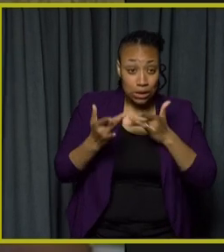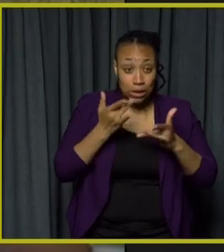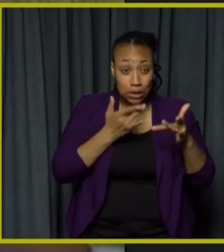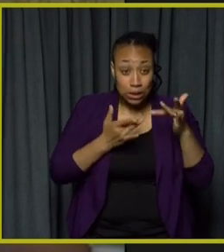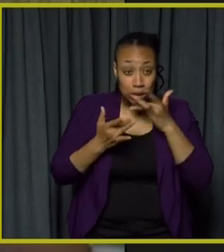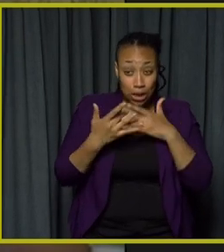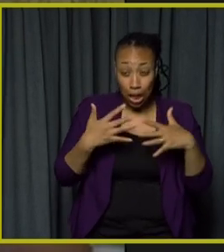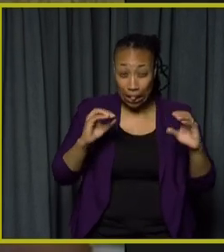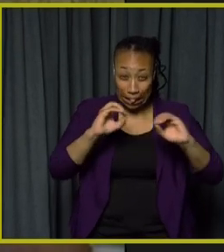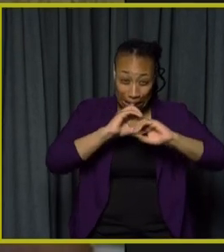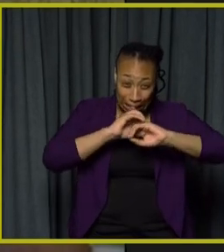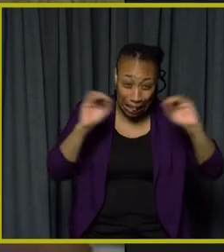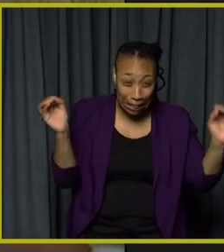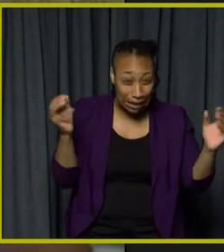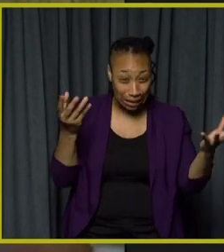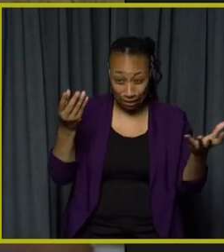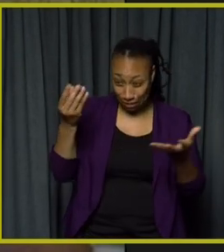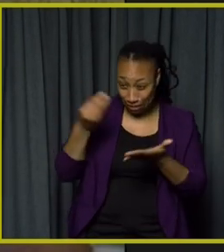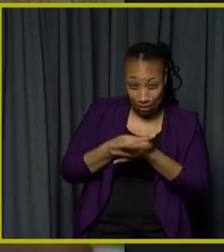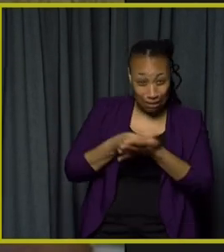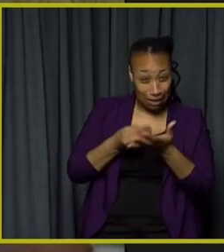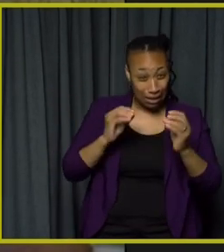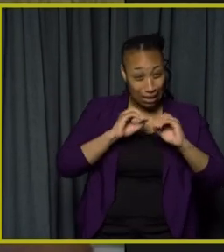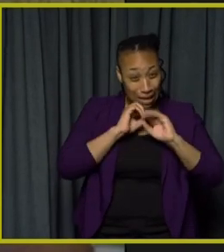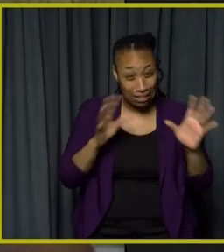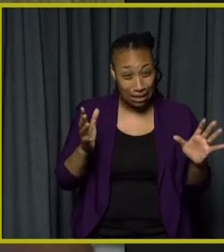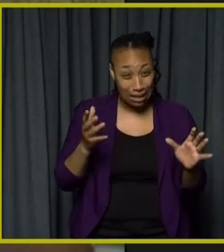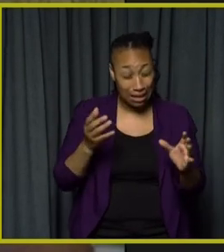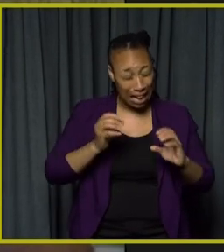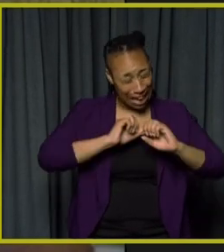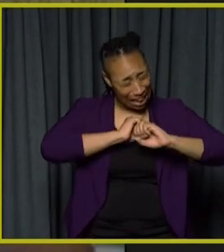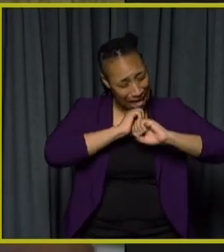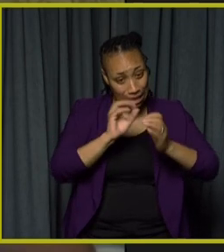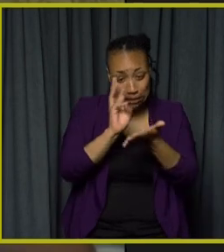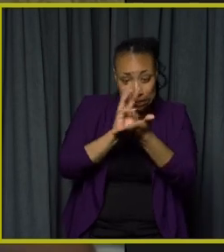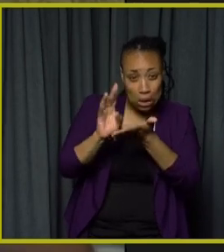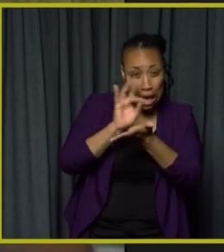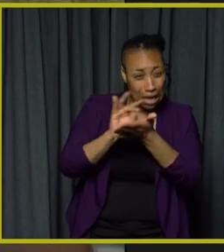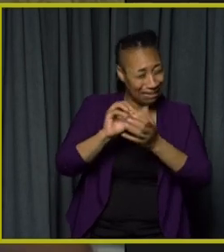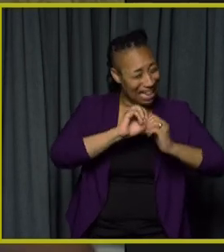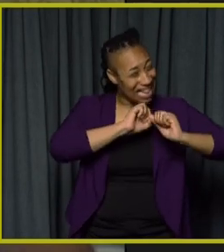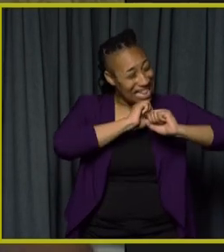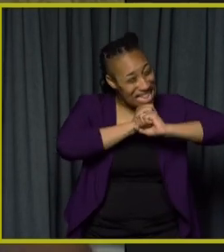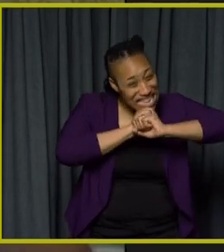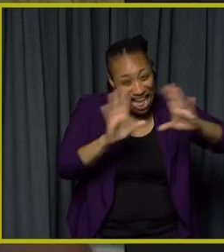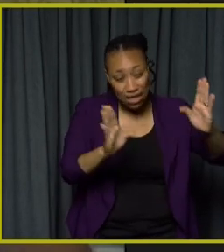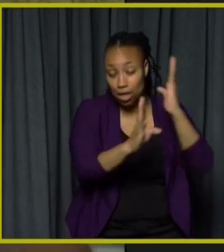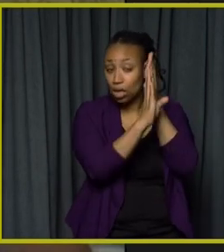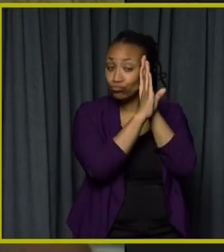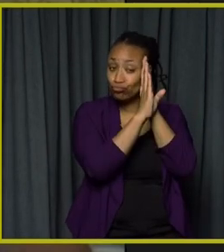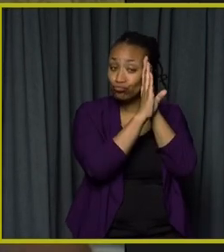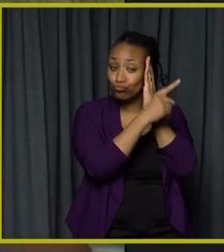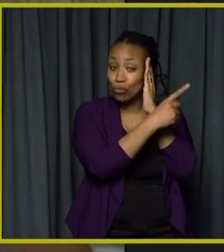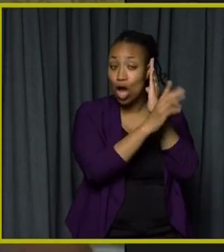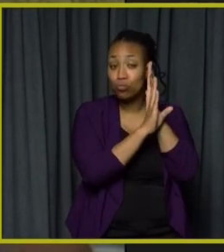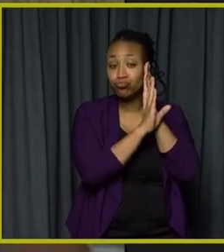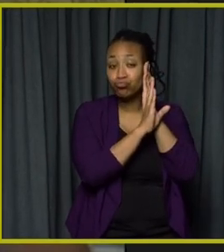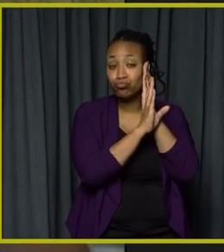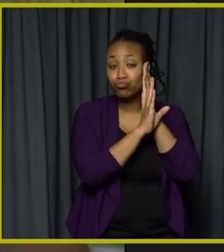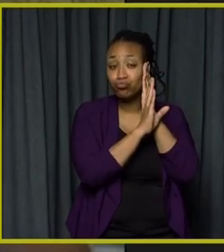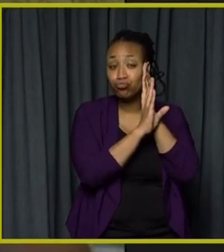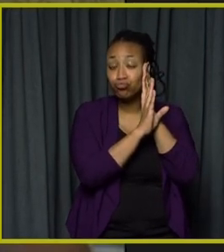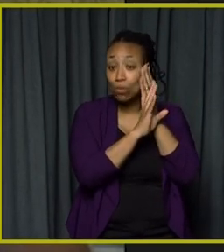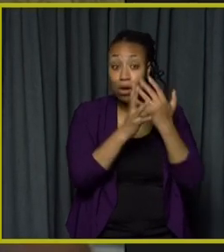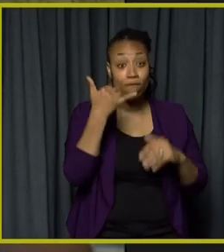almost 6 to 7 weeks before even getting a response from the unemployment office. They're not answering the phones. The lines is crowded. The system is